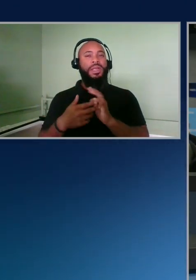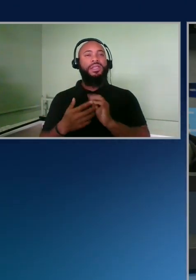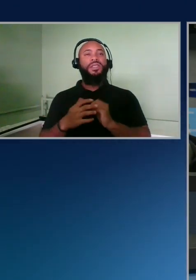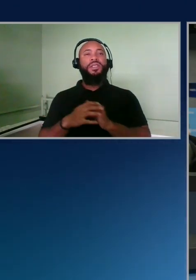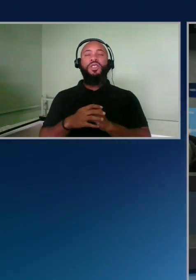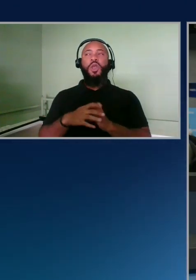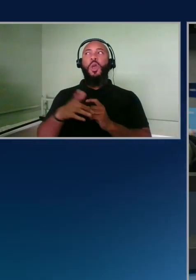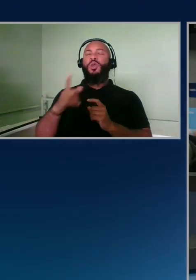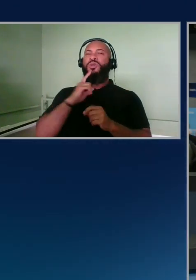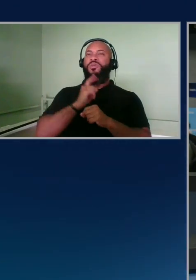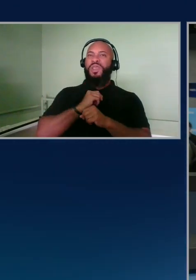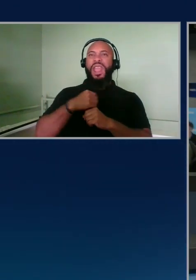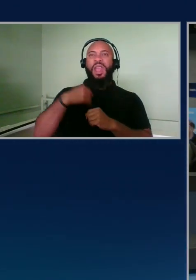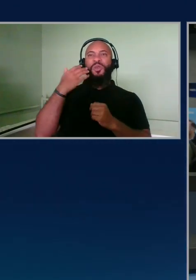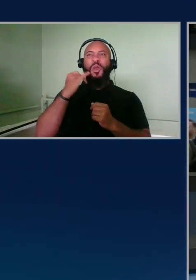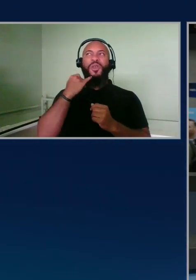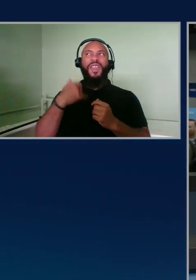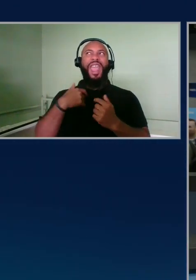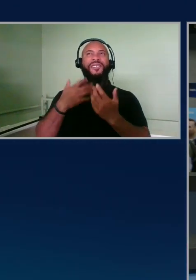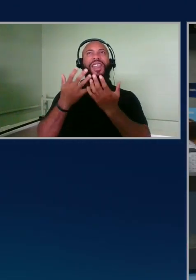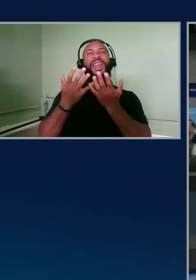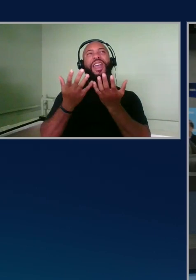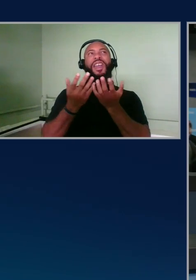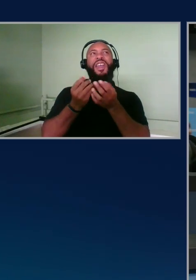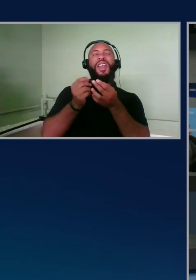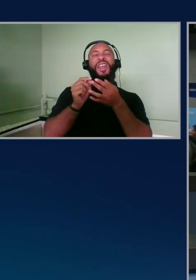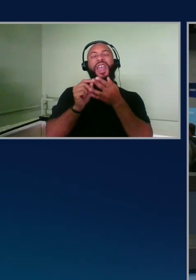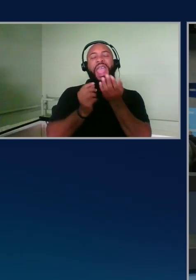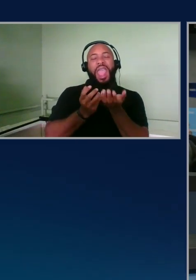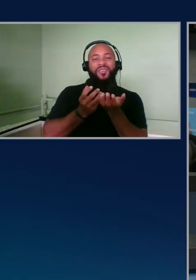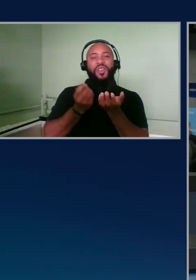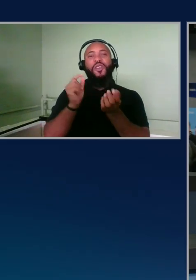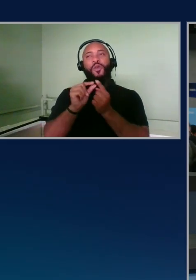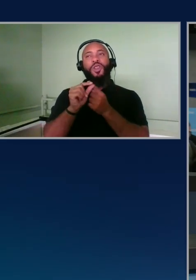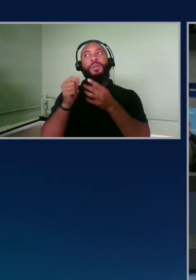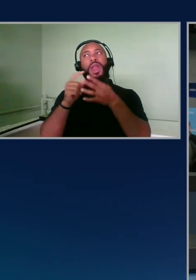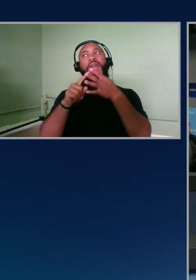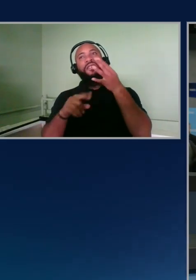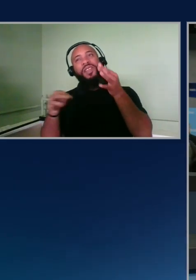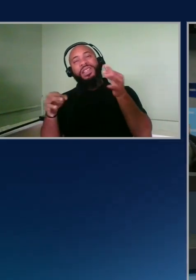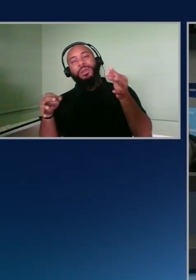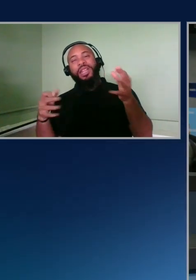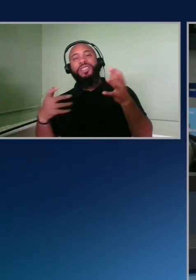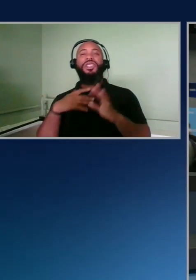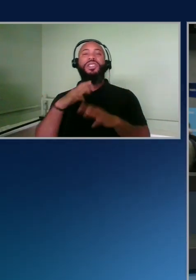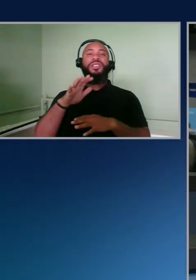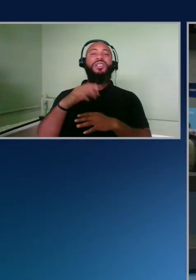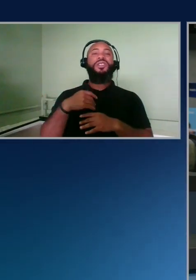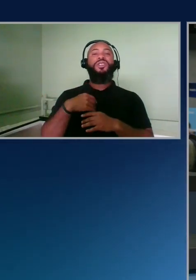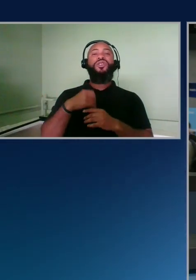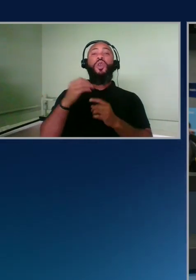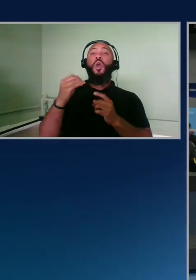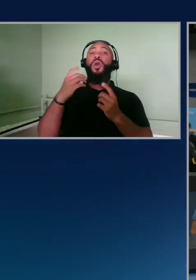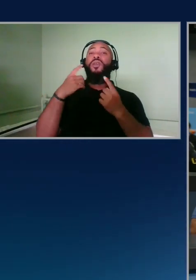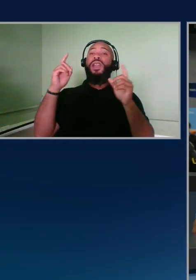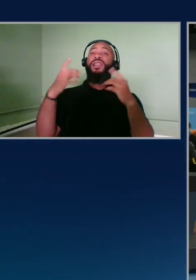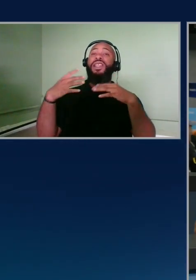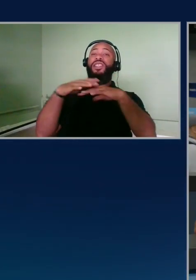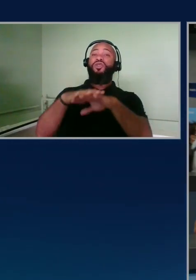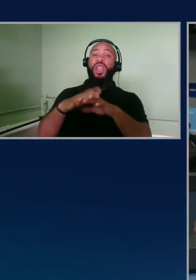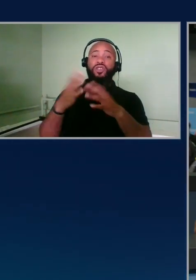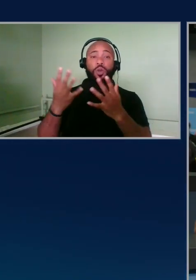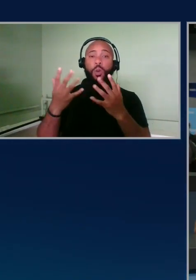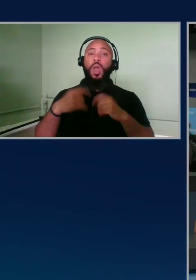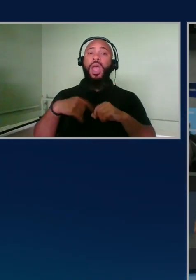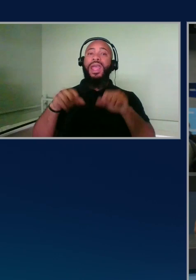handful of words, but I have a few words. So effectively, what the integration with S3 is going to enable customers to look